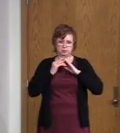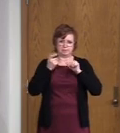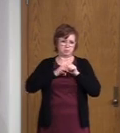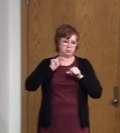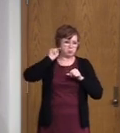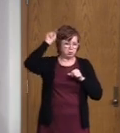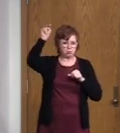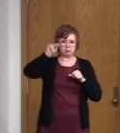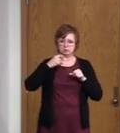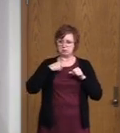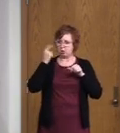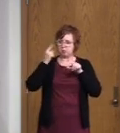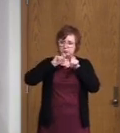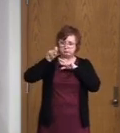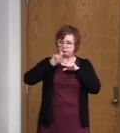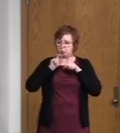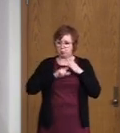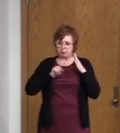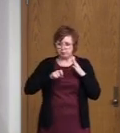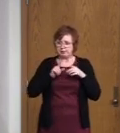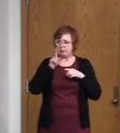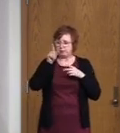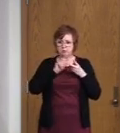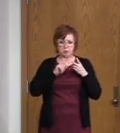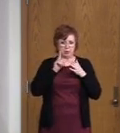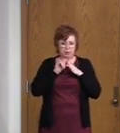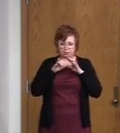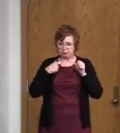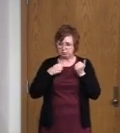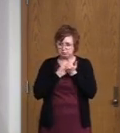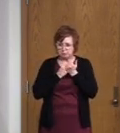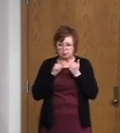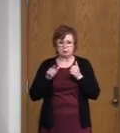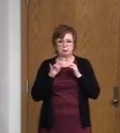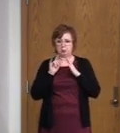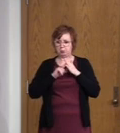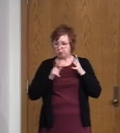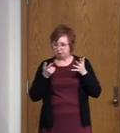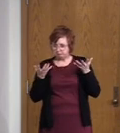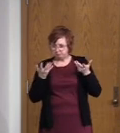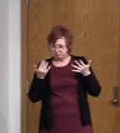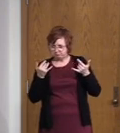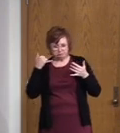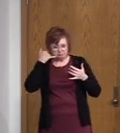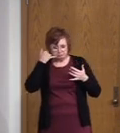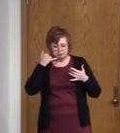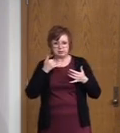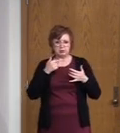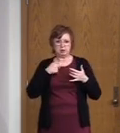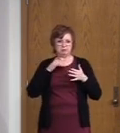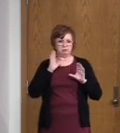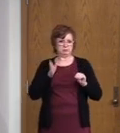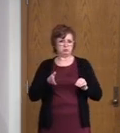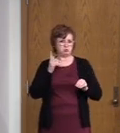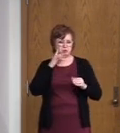up there, what do they need, and how we can support them in that. I haven't heard this come across my desk, but we'll certainly follow